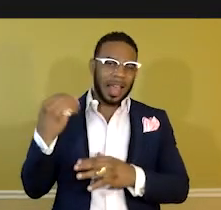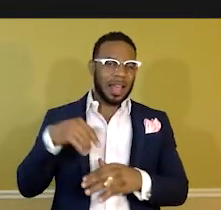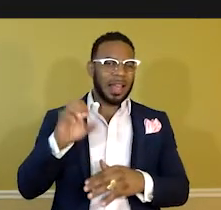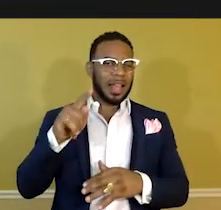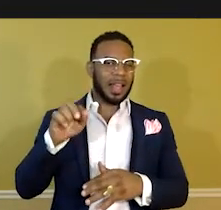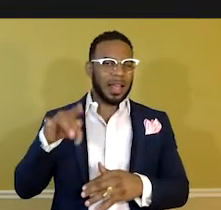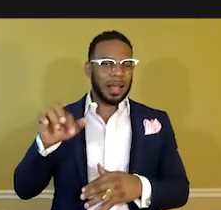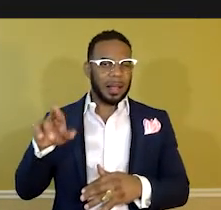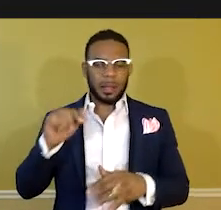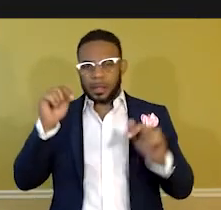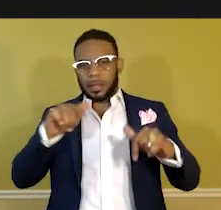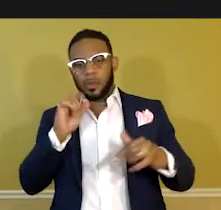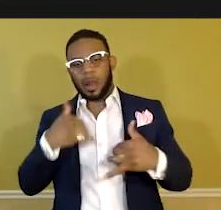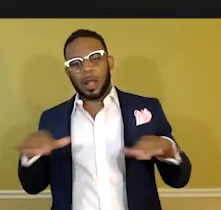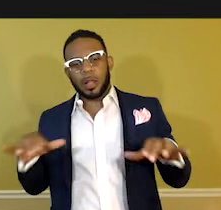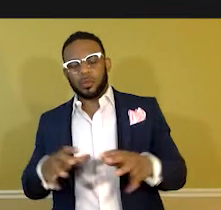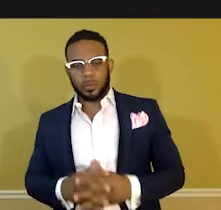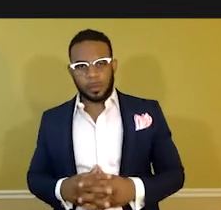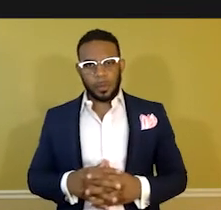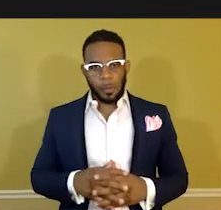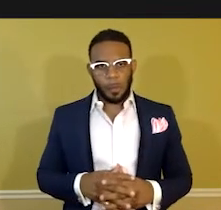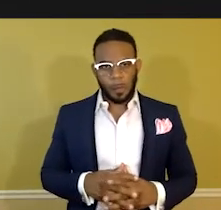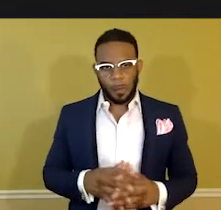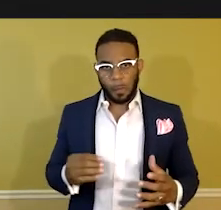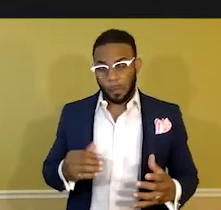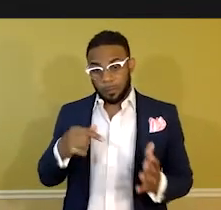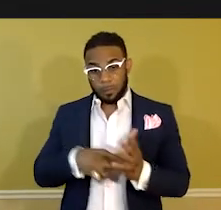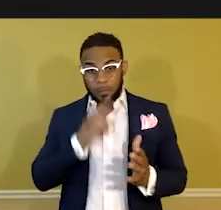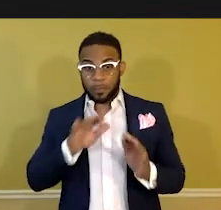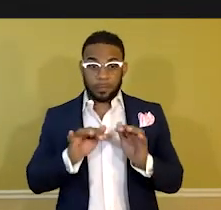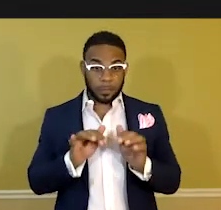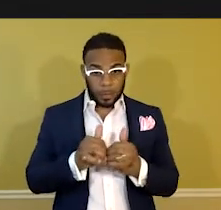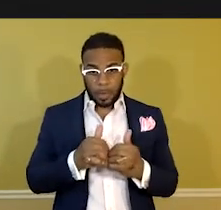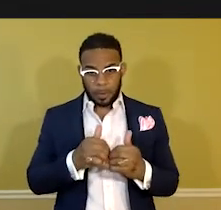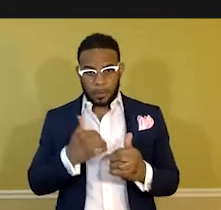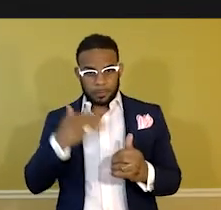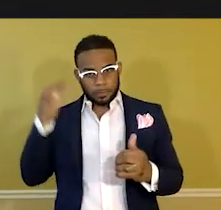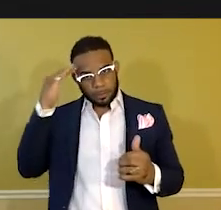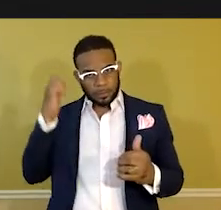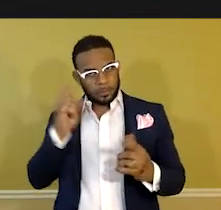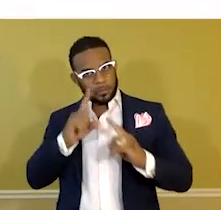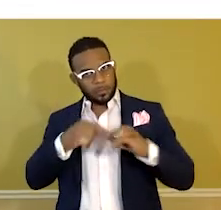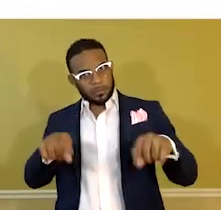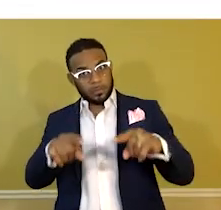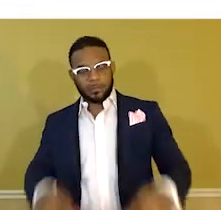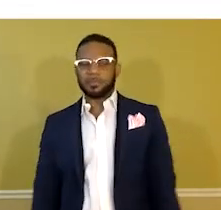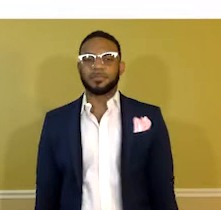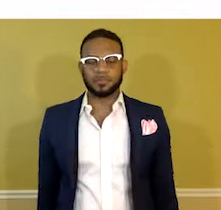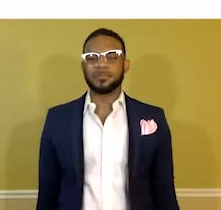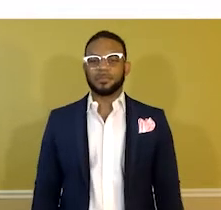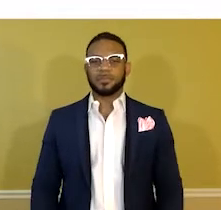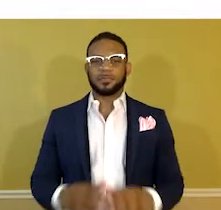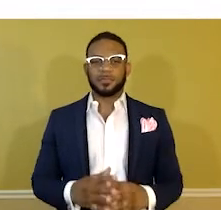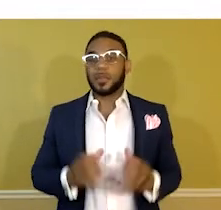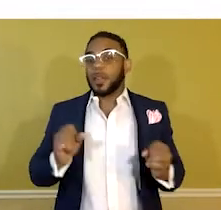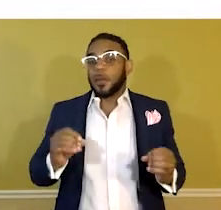Caterpillar, this is what I do. And this is how I've got the knowledge to kind of talk to you guys a bit today.